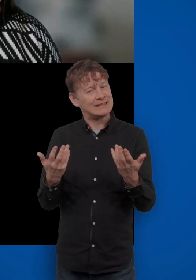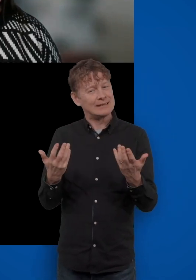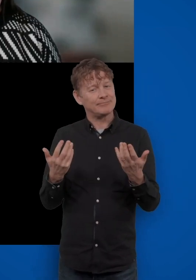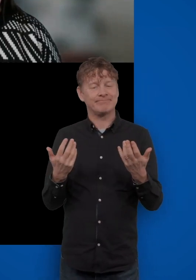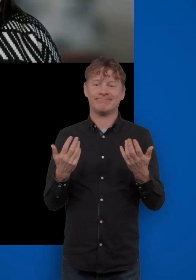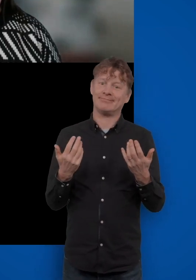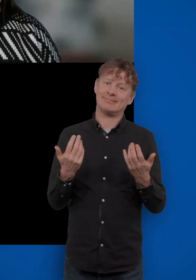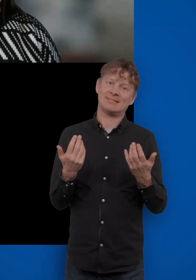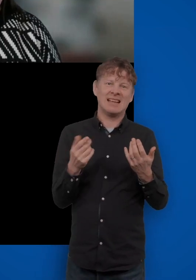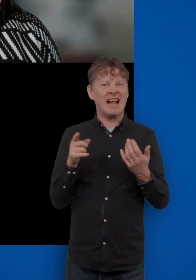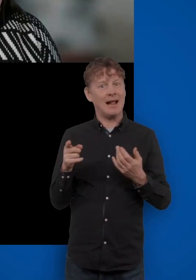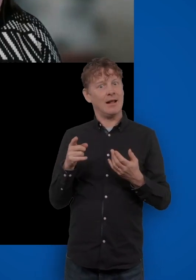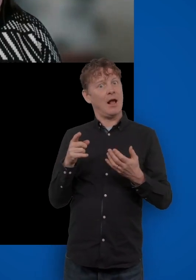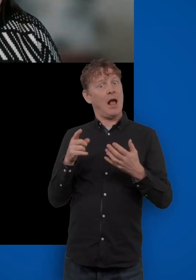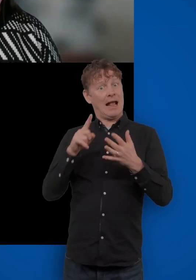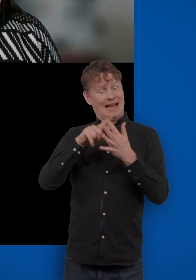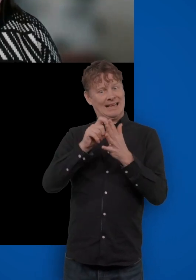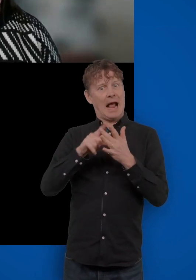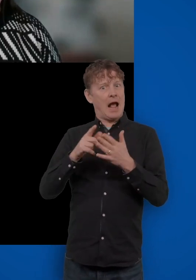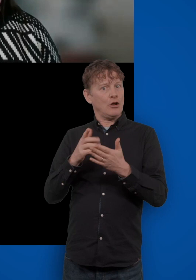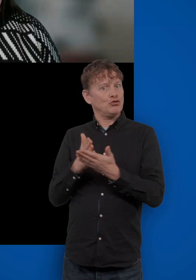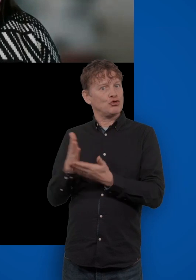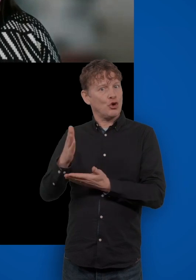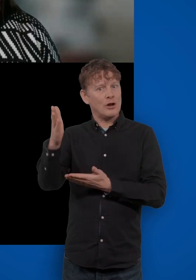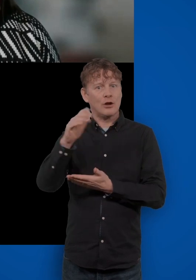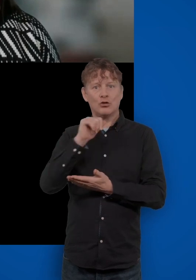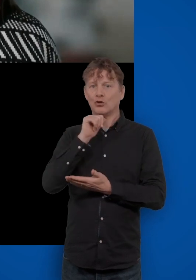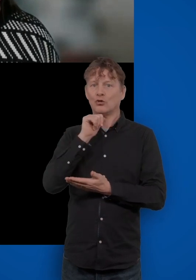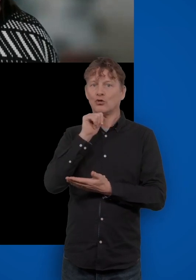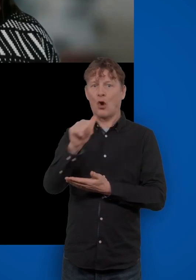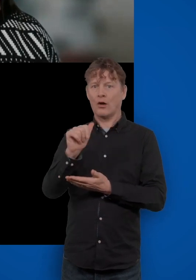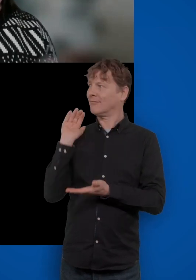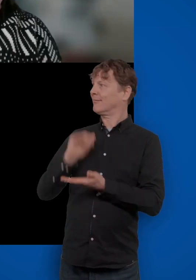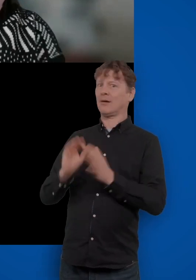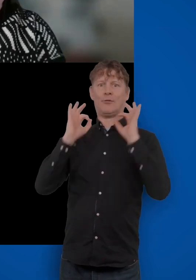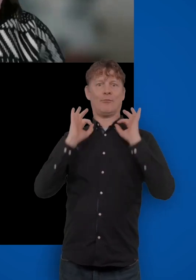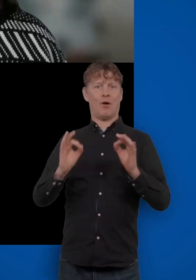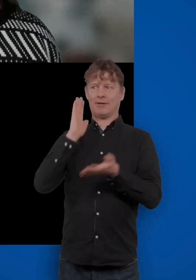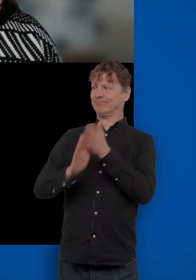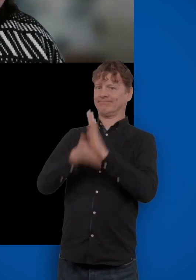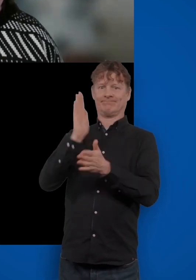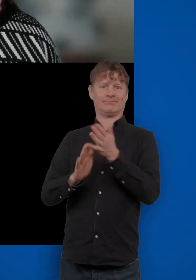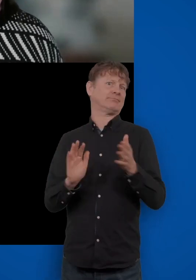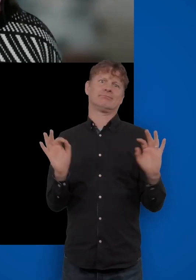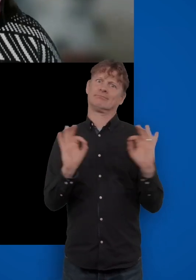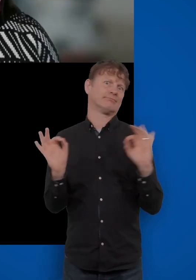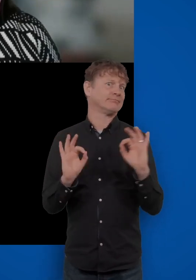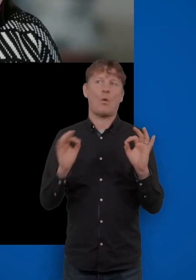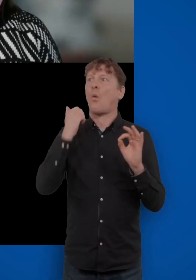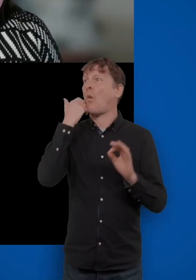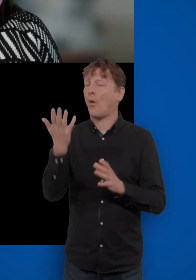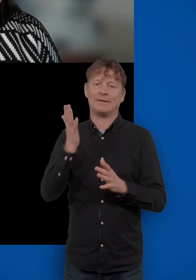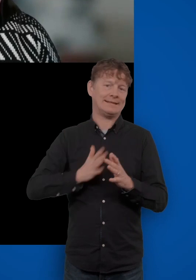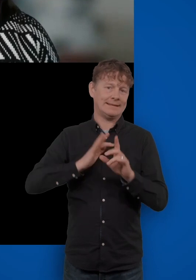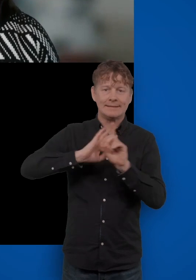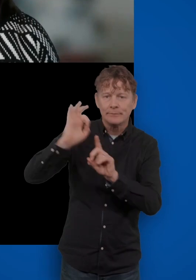hackneyed to say, but it's a journey as far as nobody comes out perfect and stays that way. And there's always going to be things